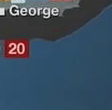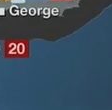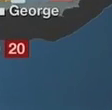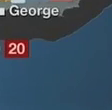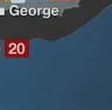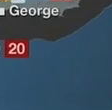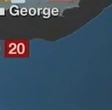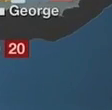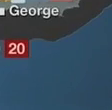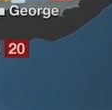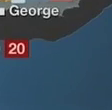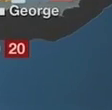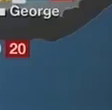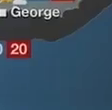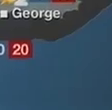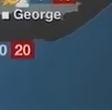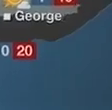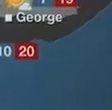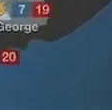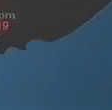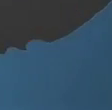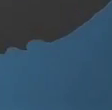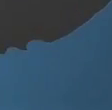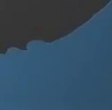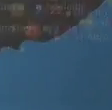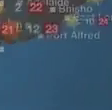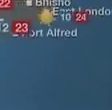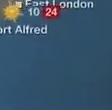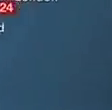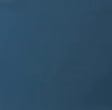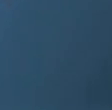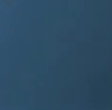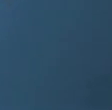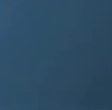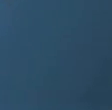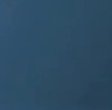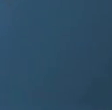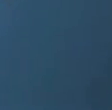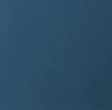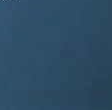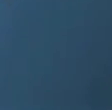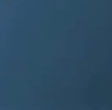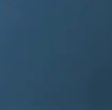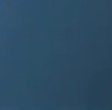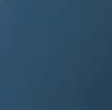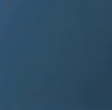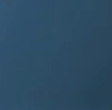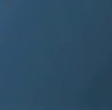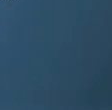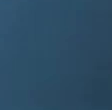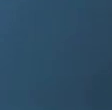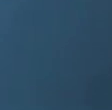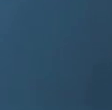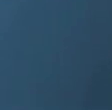at just around 16 degrees. Mostly sunny and warmer for the eastern parts of the Western Cape. Mostly sunny weather continues across the Eastern